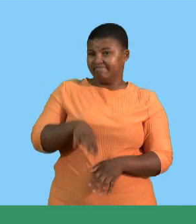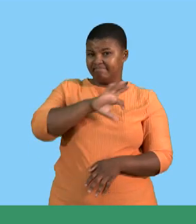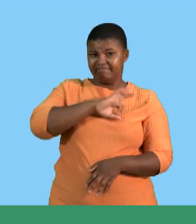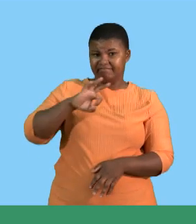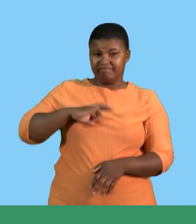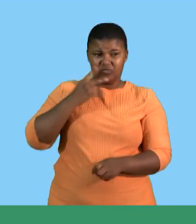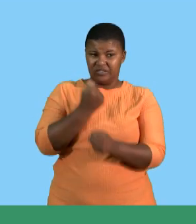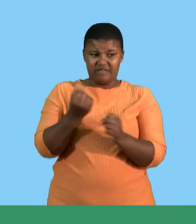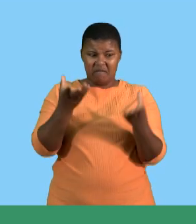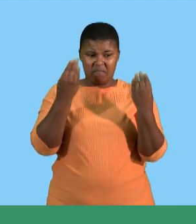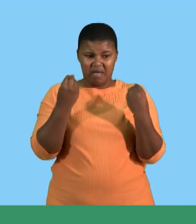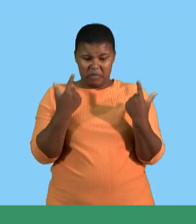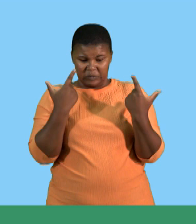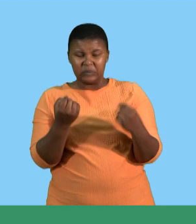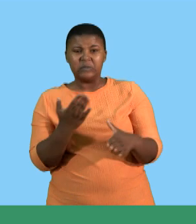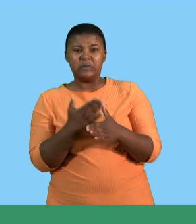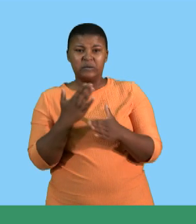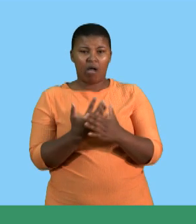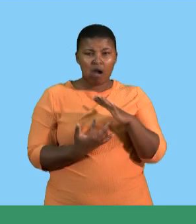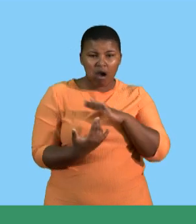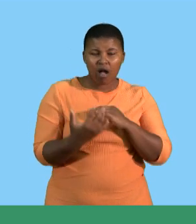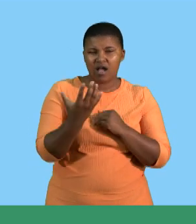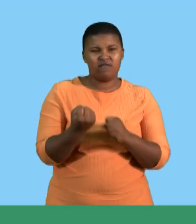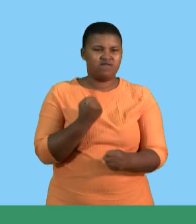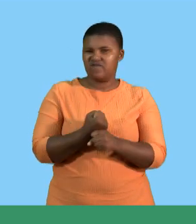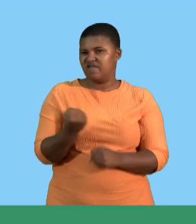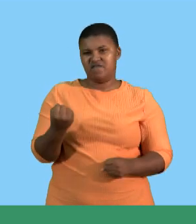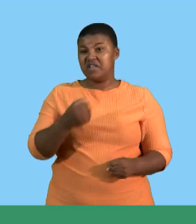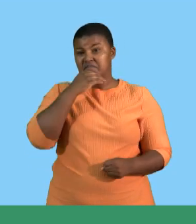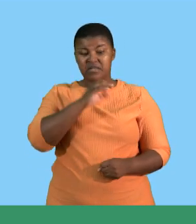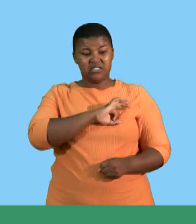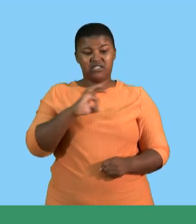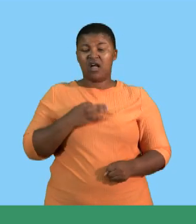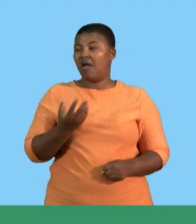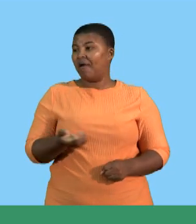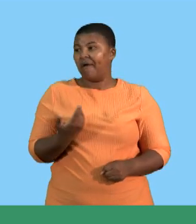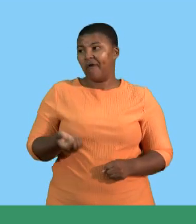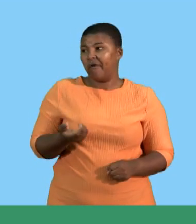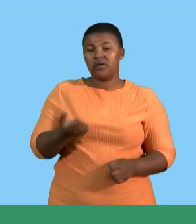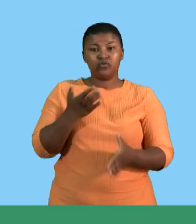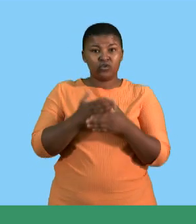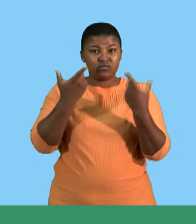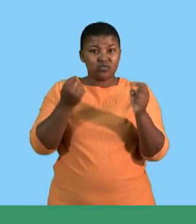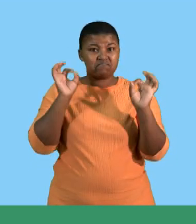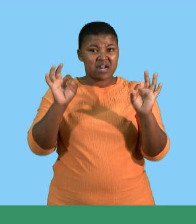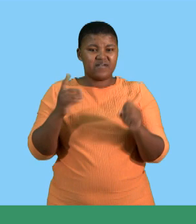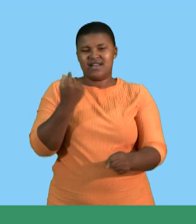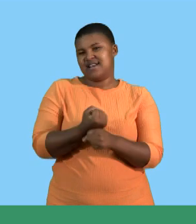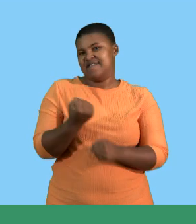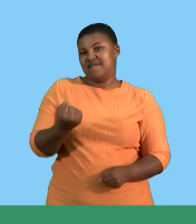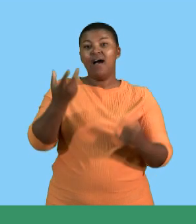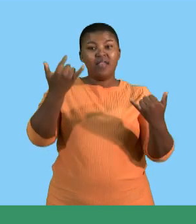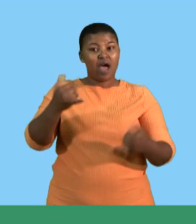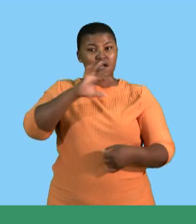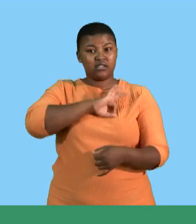be motivated. So they will be ineffective. They won't do their job correctly. And if they don't do their